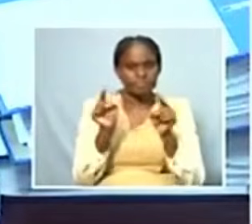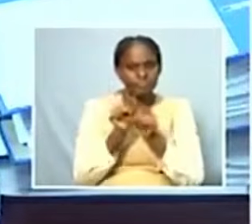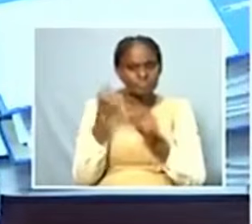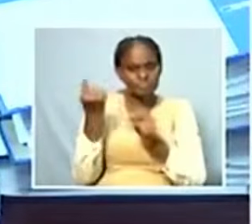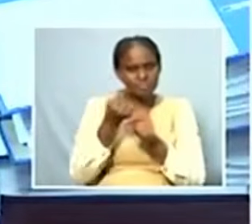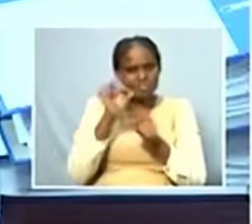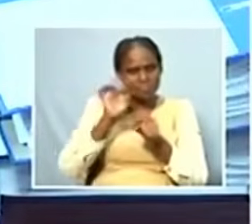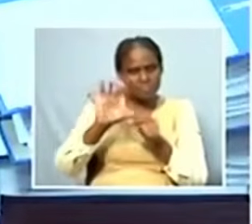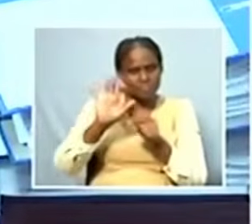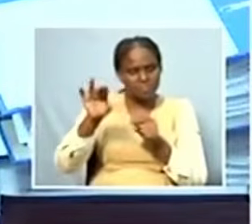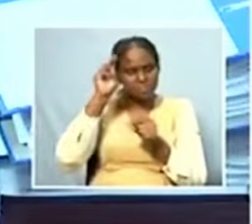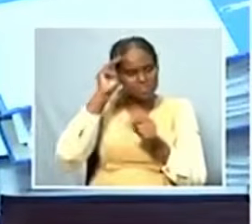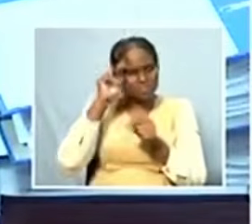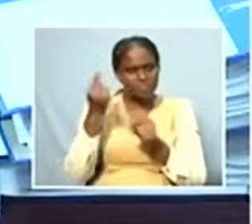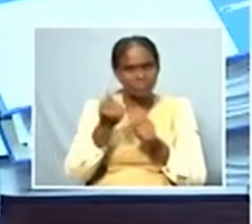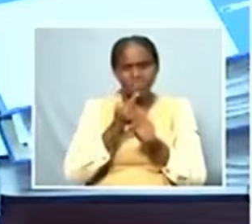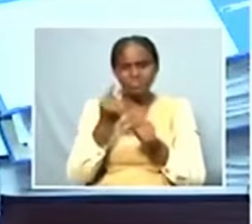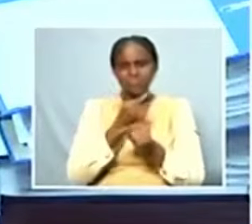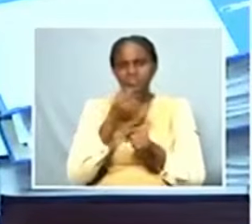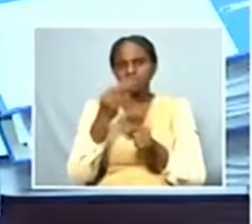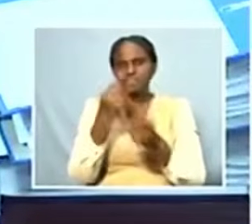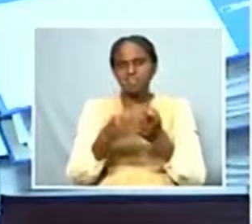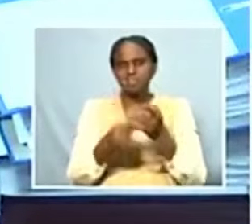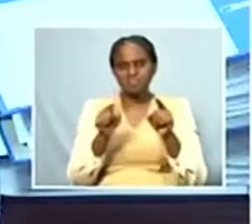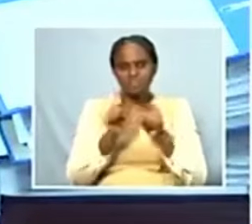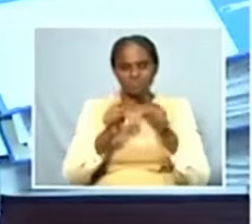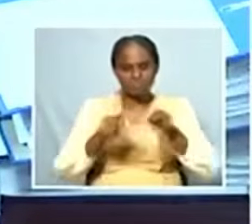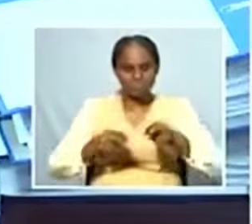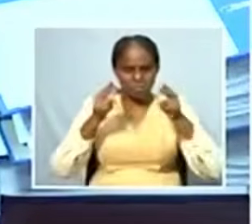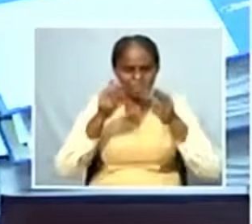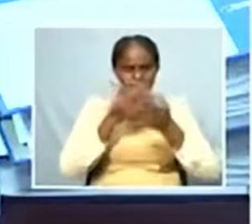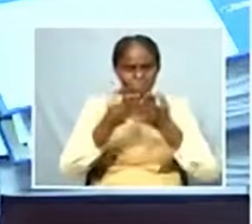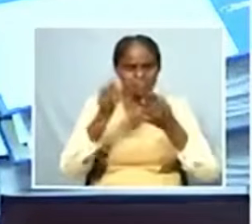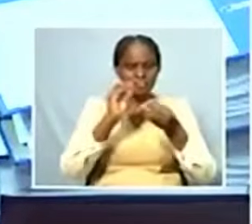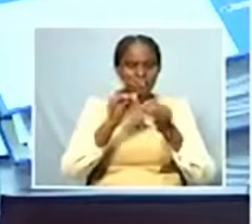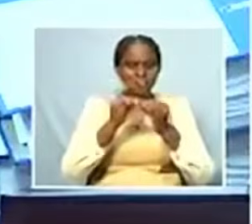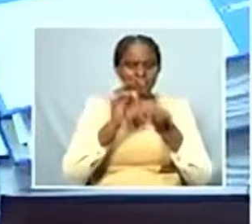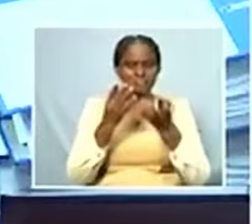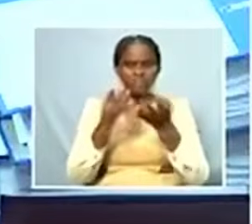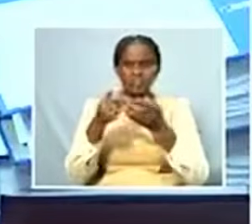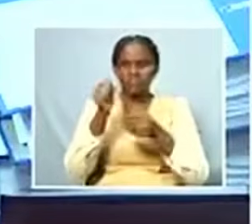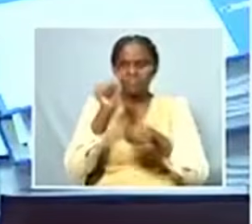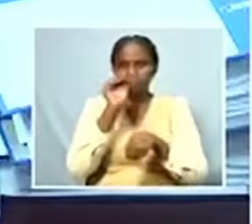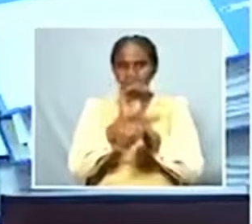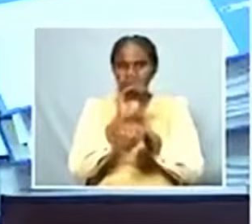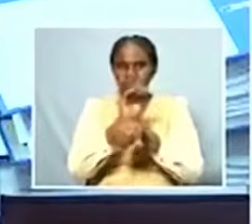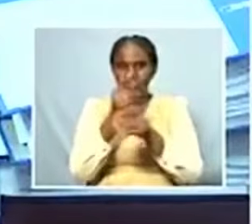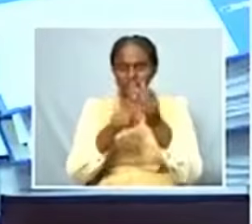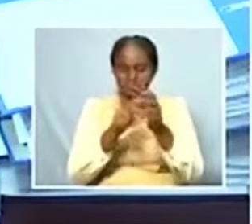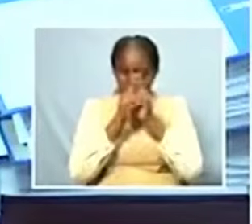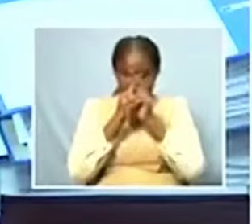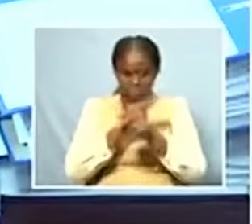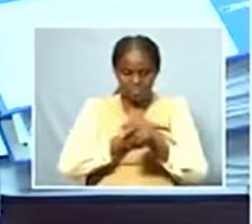ministry of the high failure rate. Maybe you may comment on what the honorable members